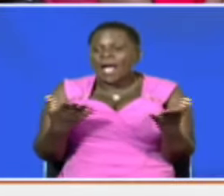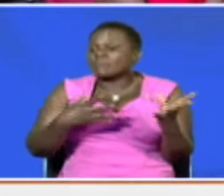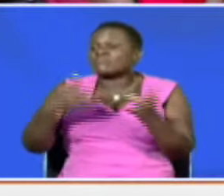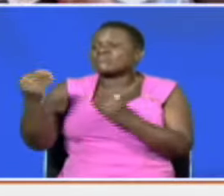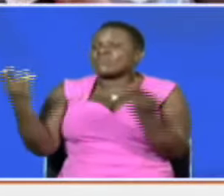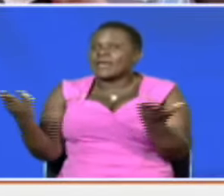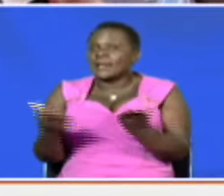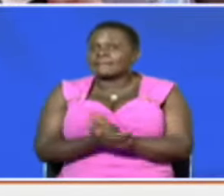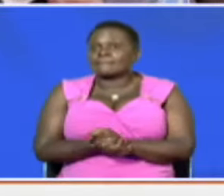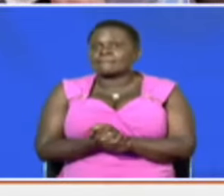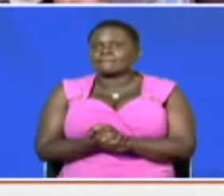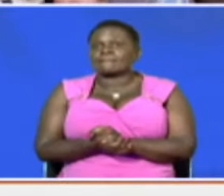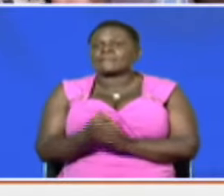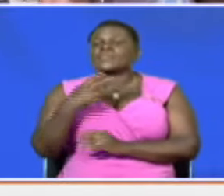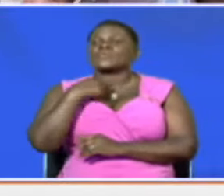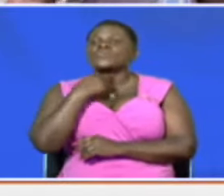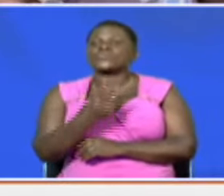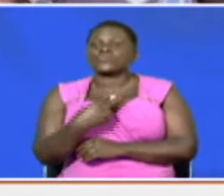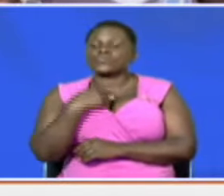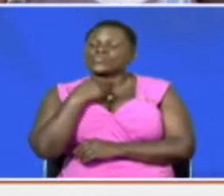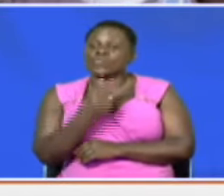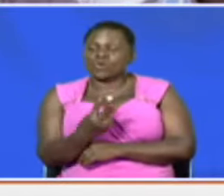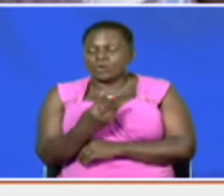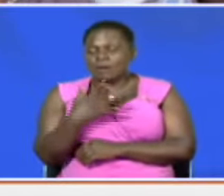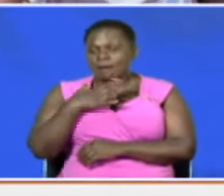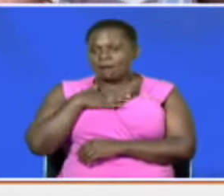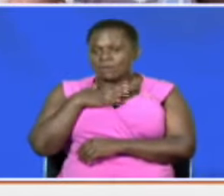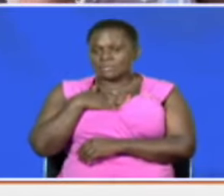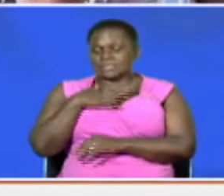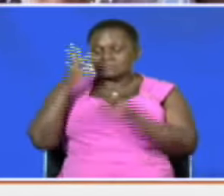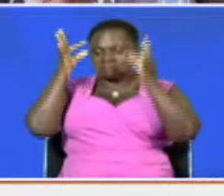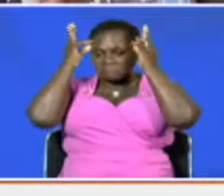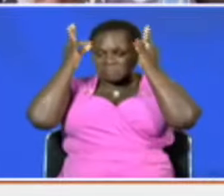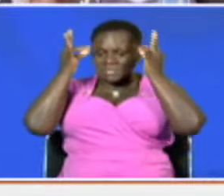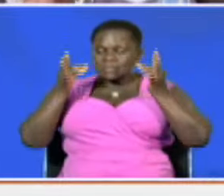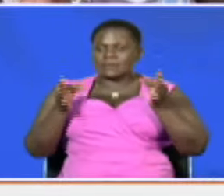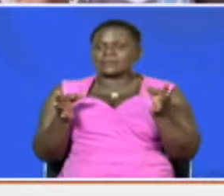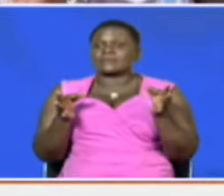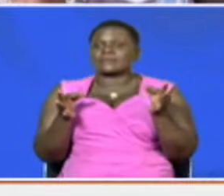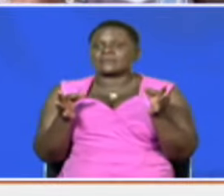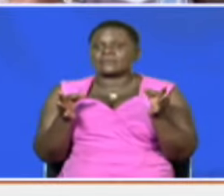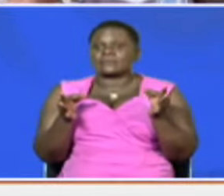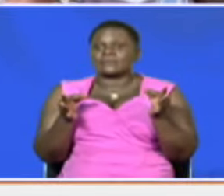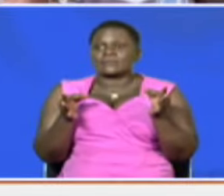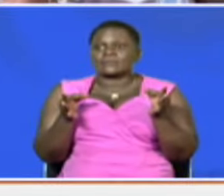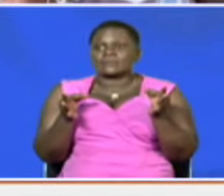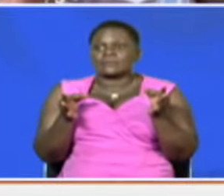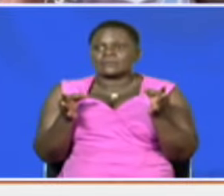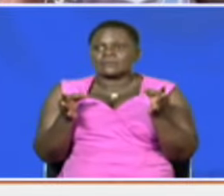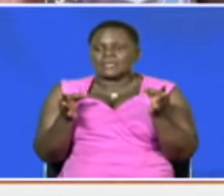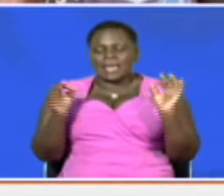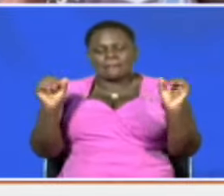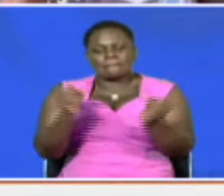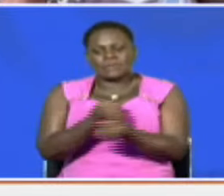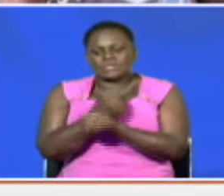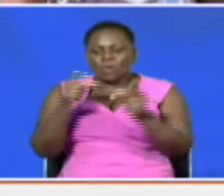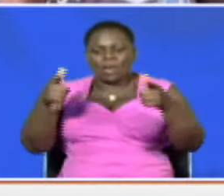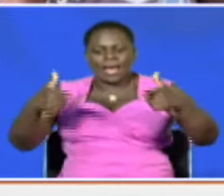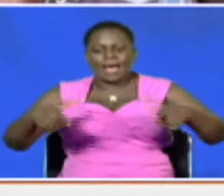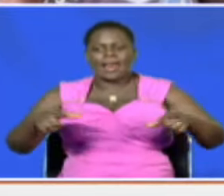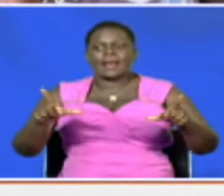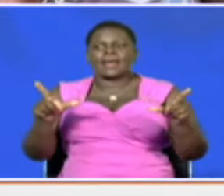it can land to. As the union, we have decided that there is no way we can